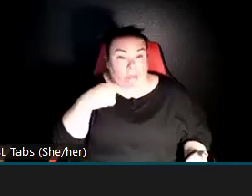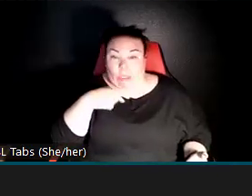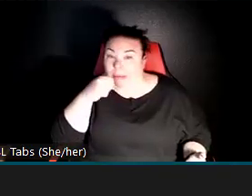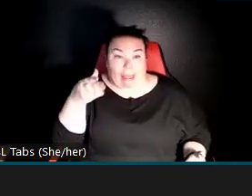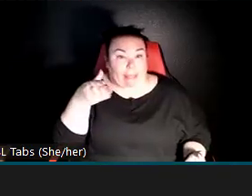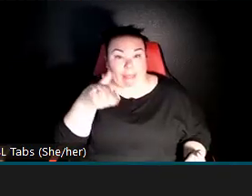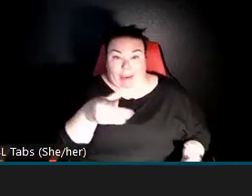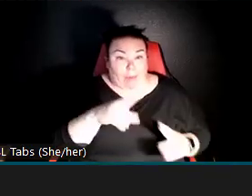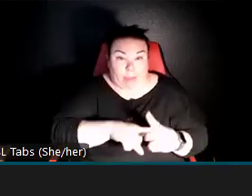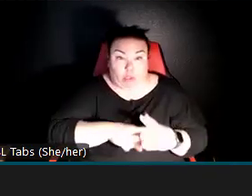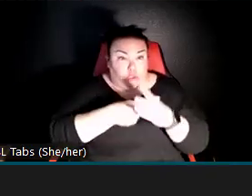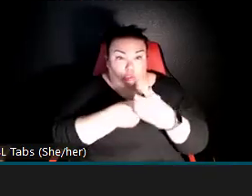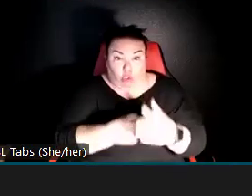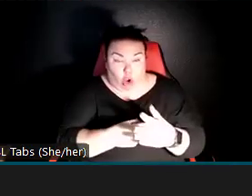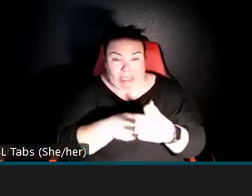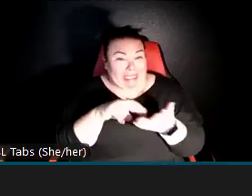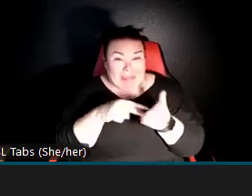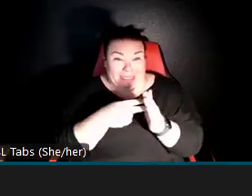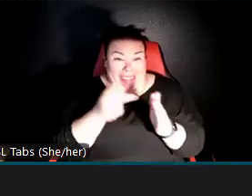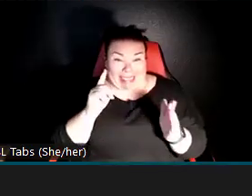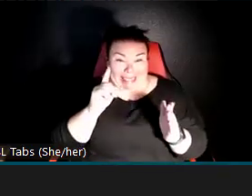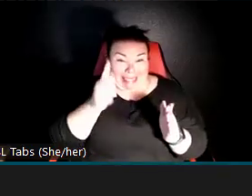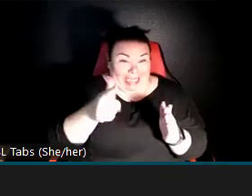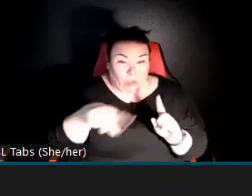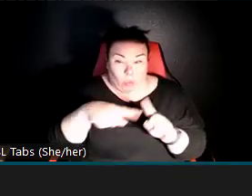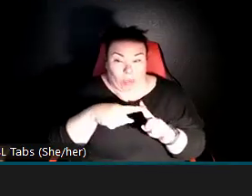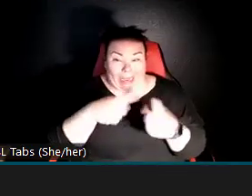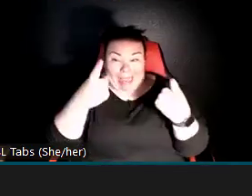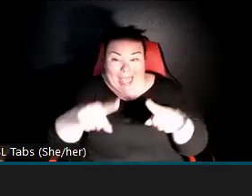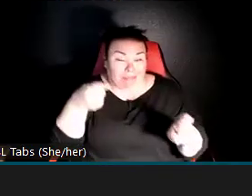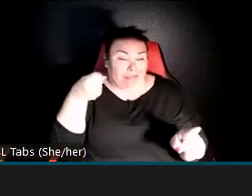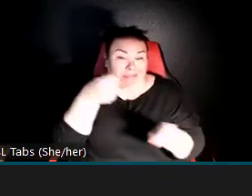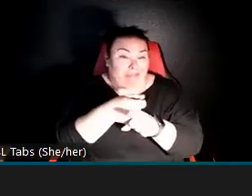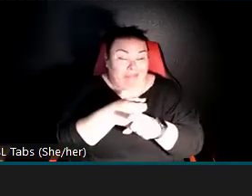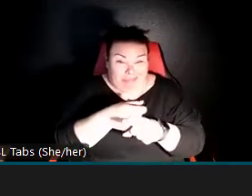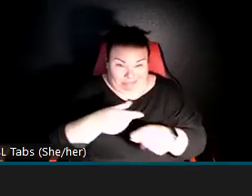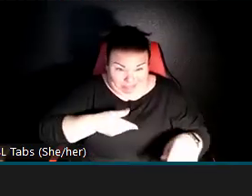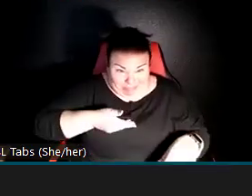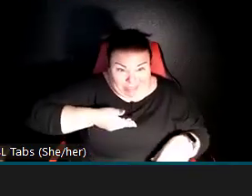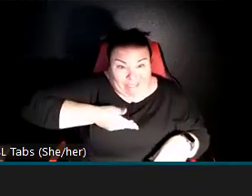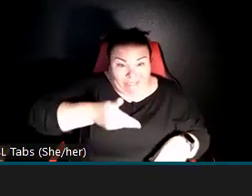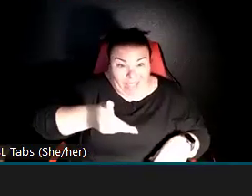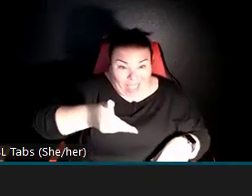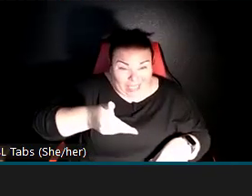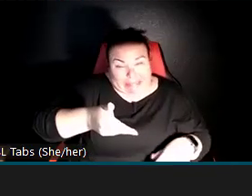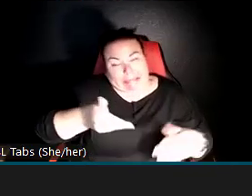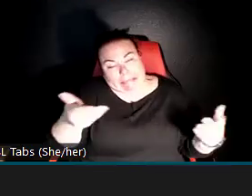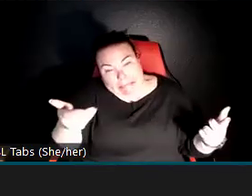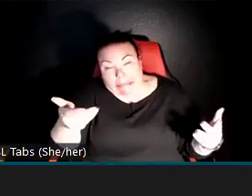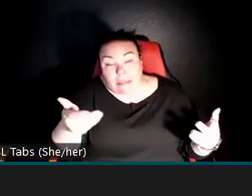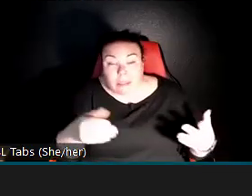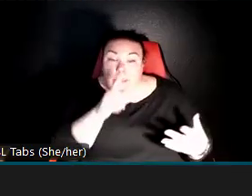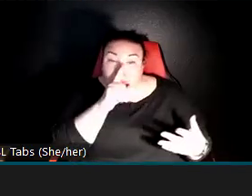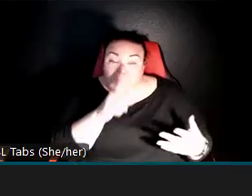not likely to be invited when it counts. So building those relationships ahead of time ensures that